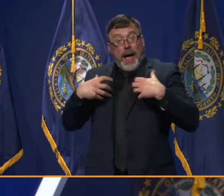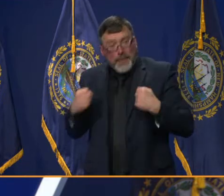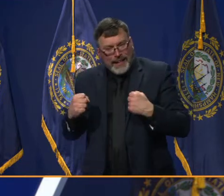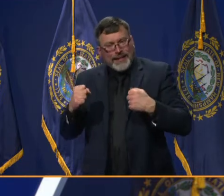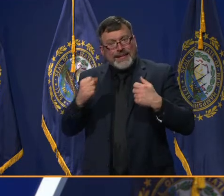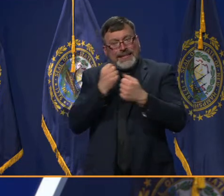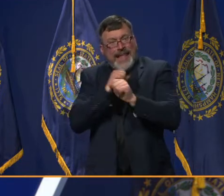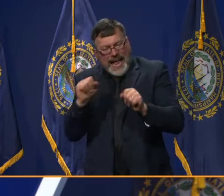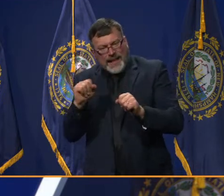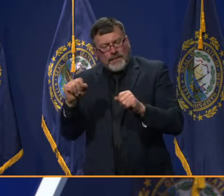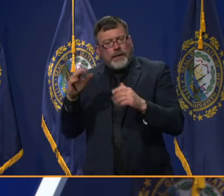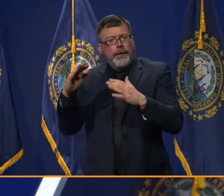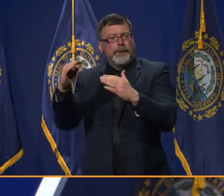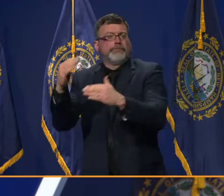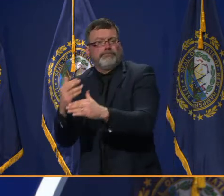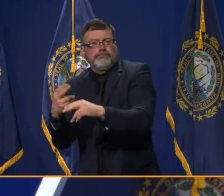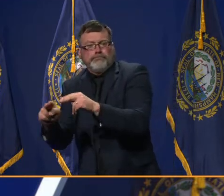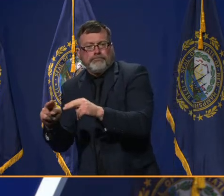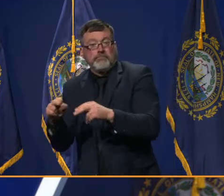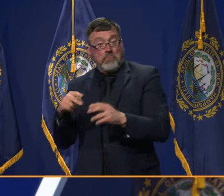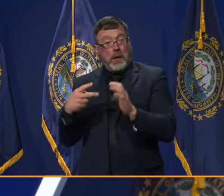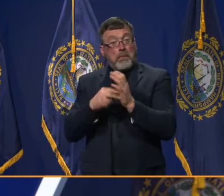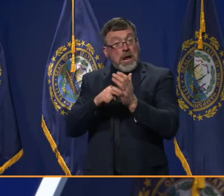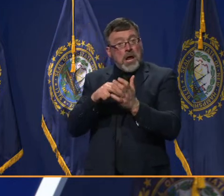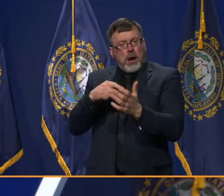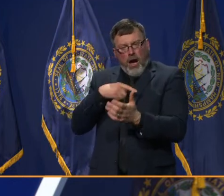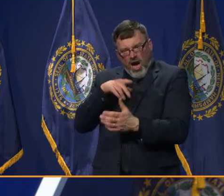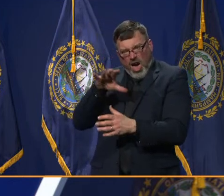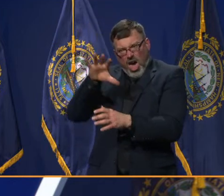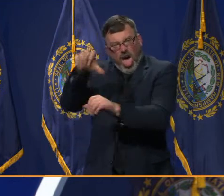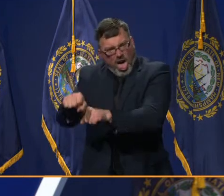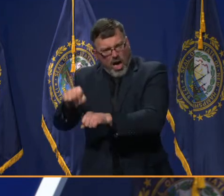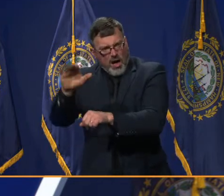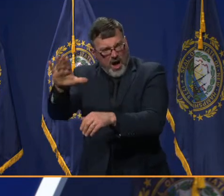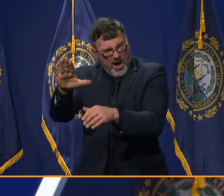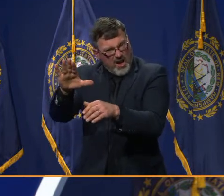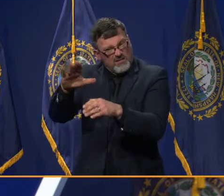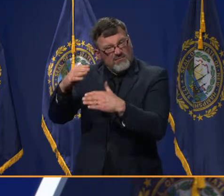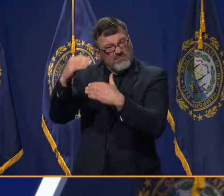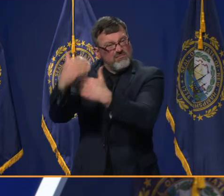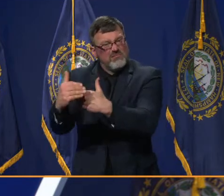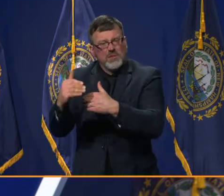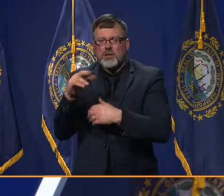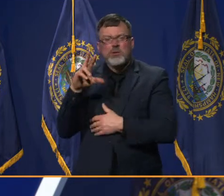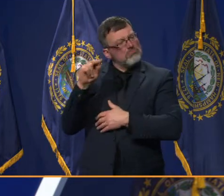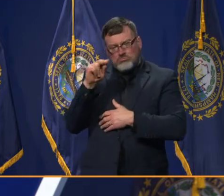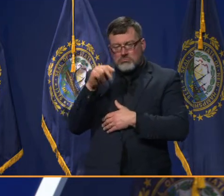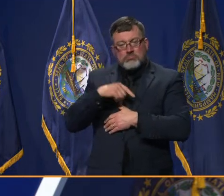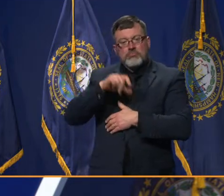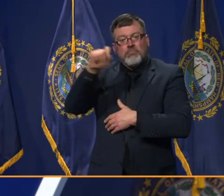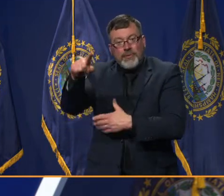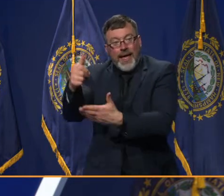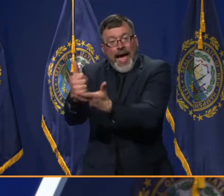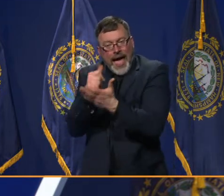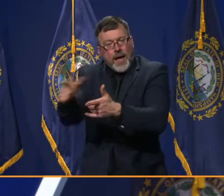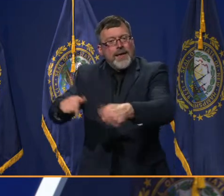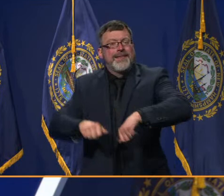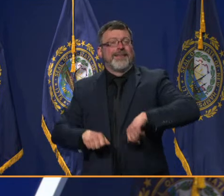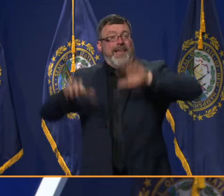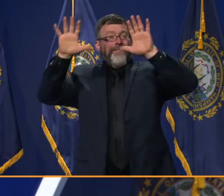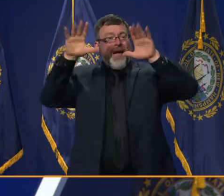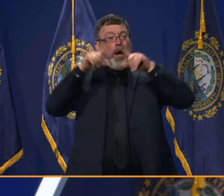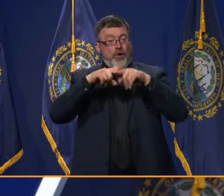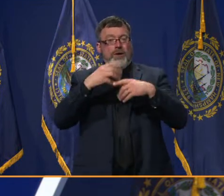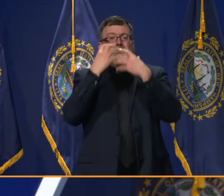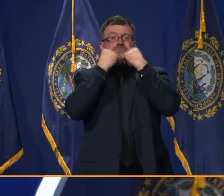die spirit. They were asking folks to make those sacrifices in order to preserve it. It doesn't mean you have to agree with it, doesn't